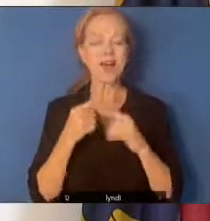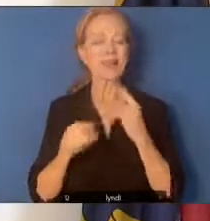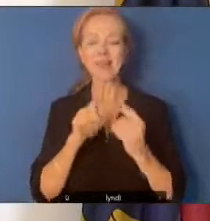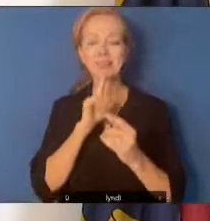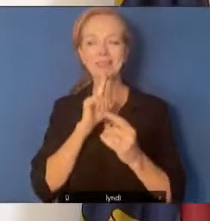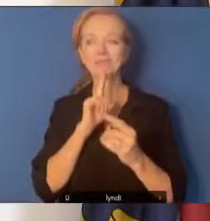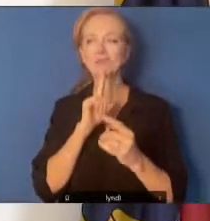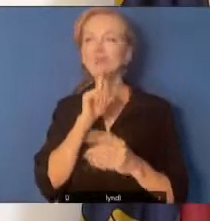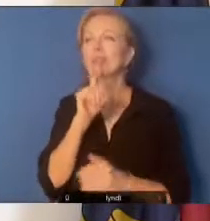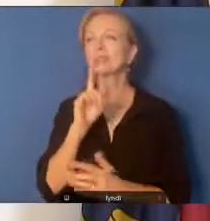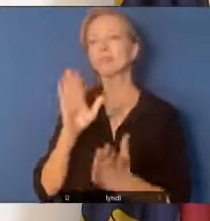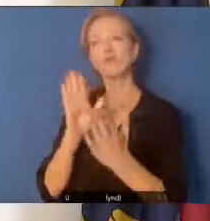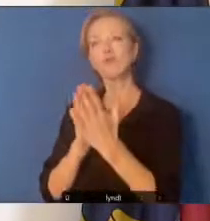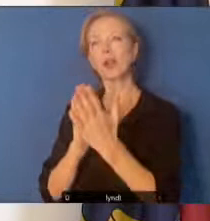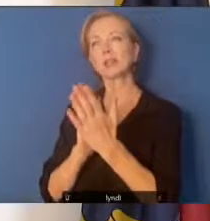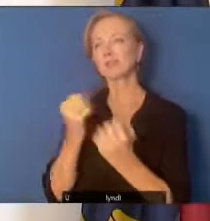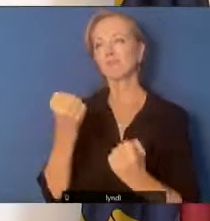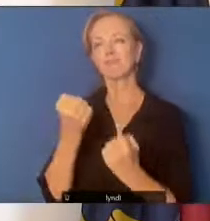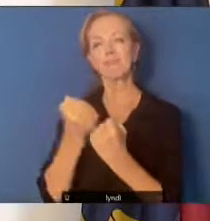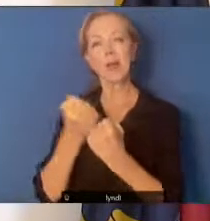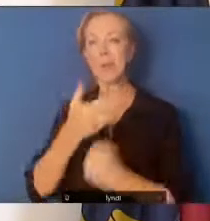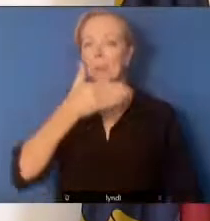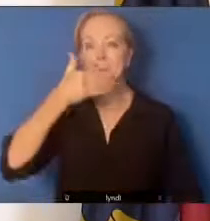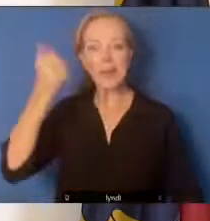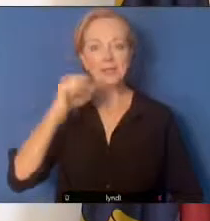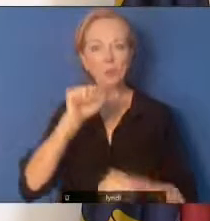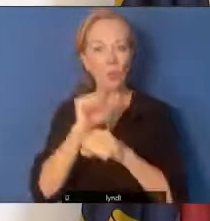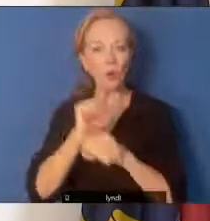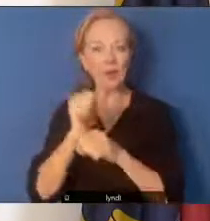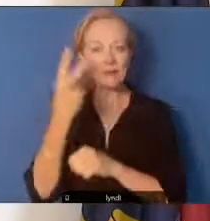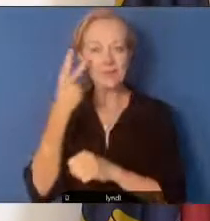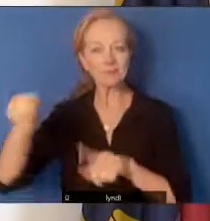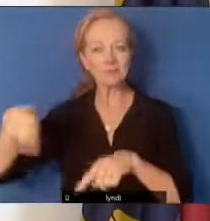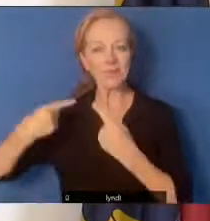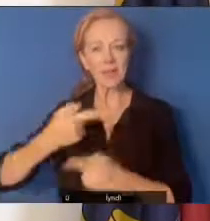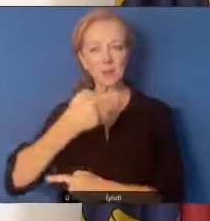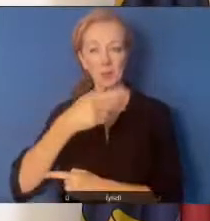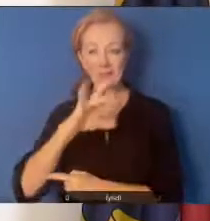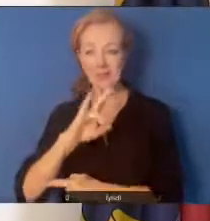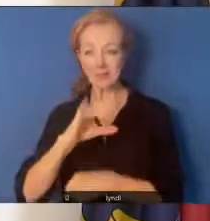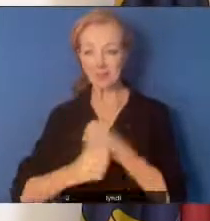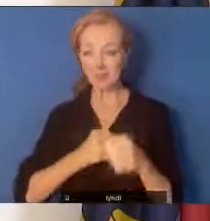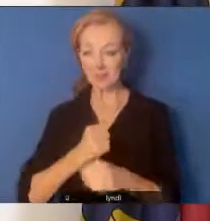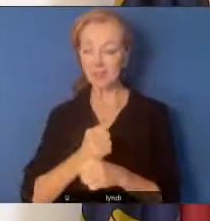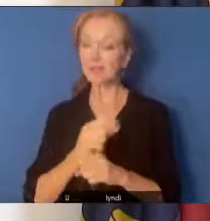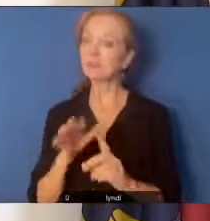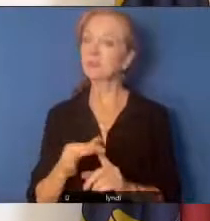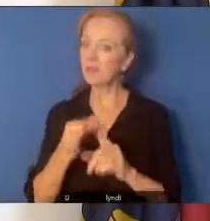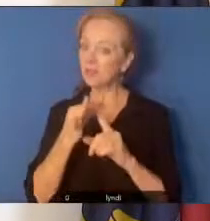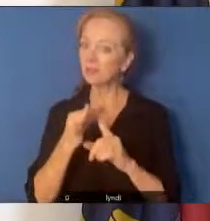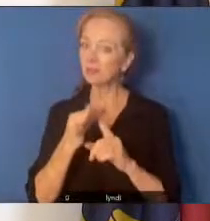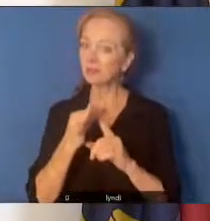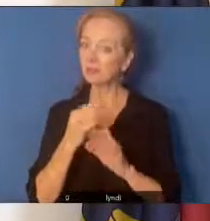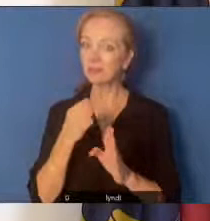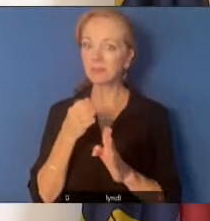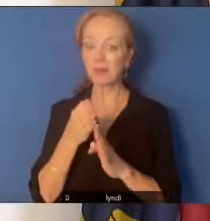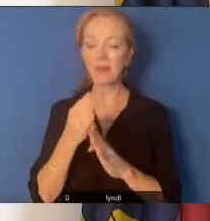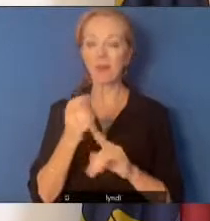the best police work that I've seen in my 27 years, especially coming from a